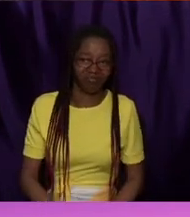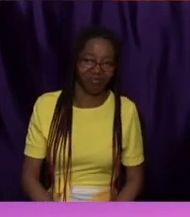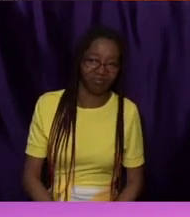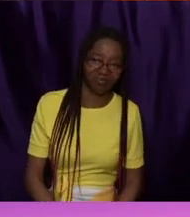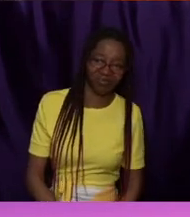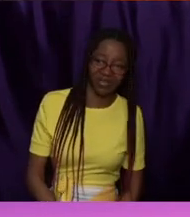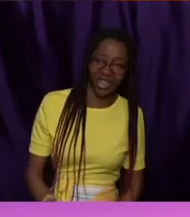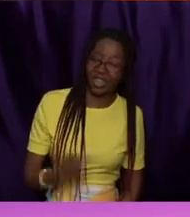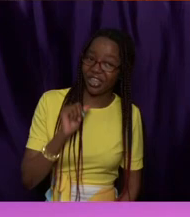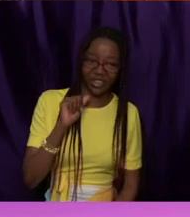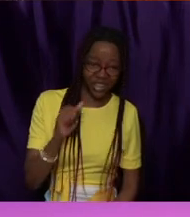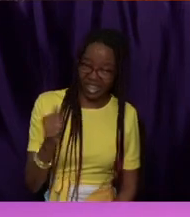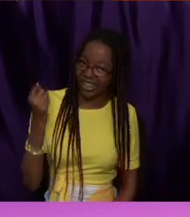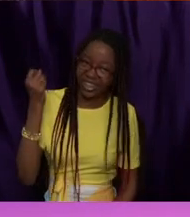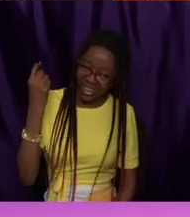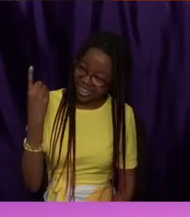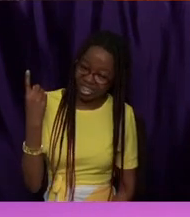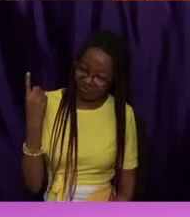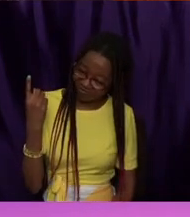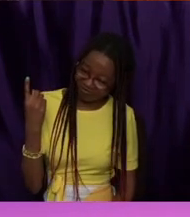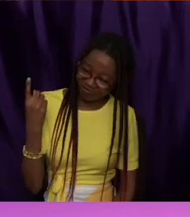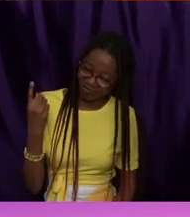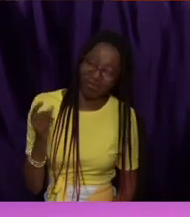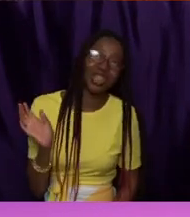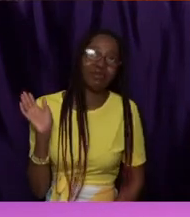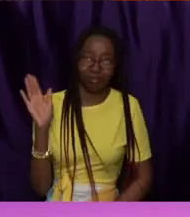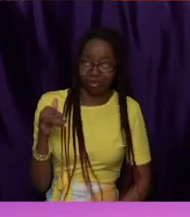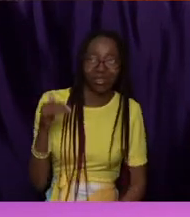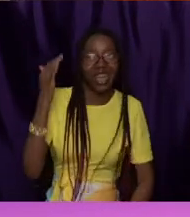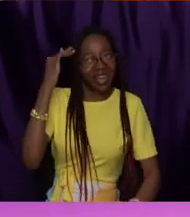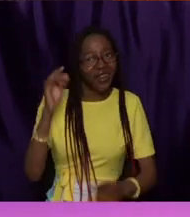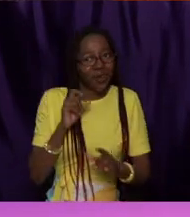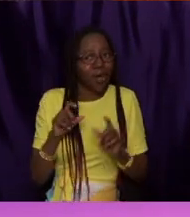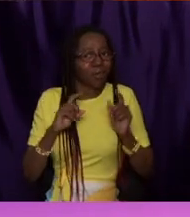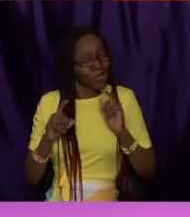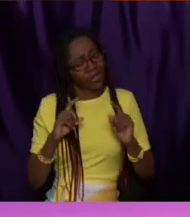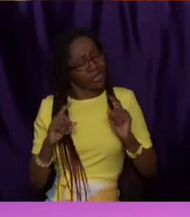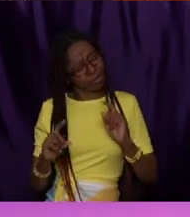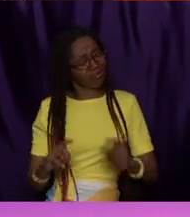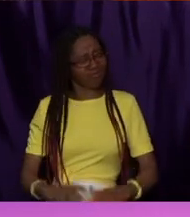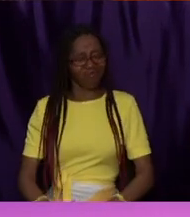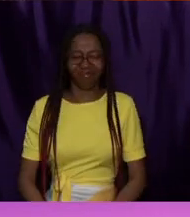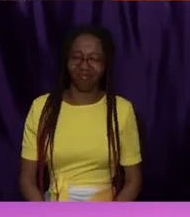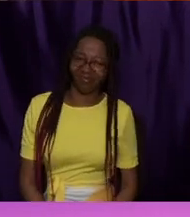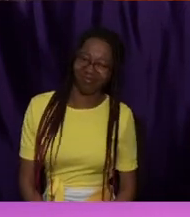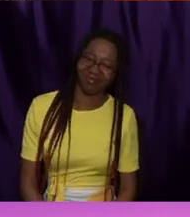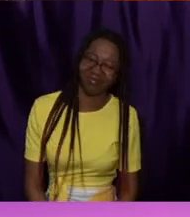You don't understand? Oh, psh, I know who I'm talking to.